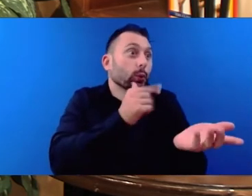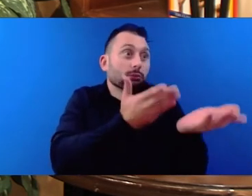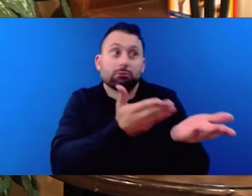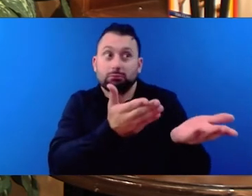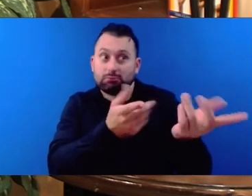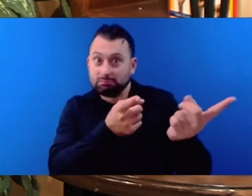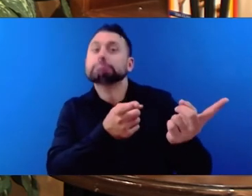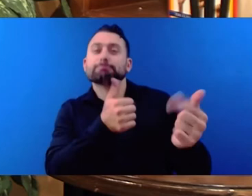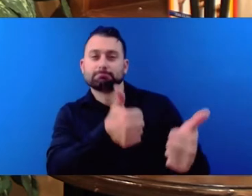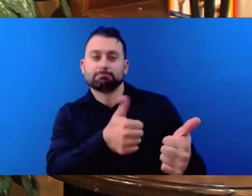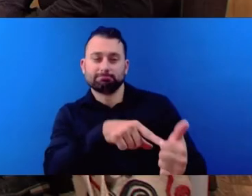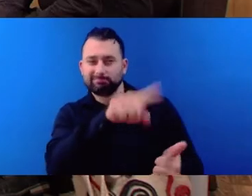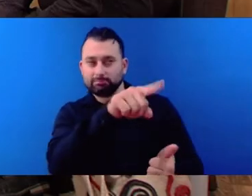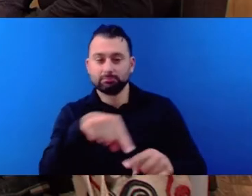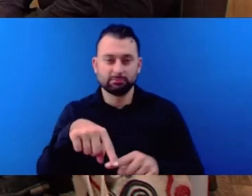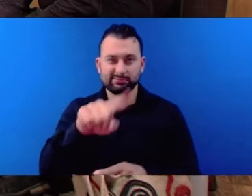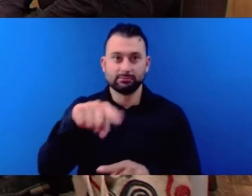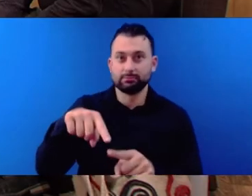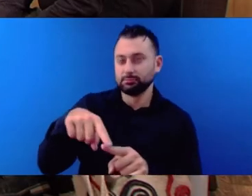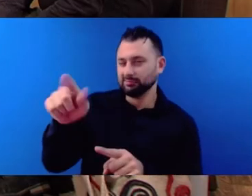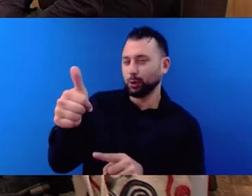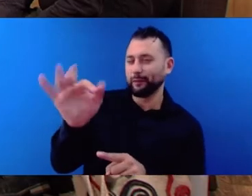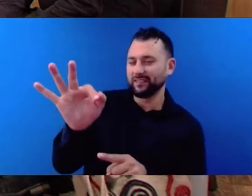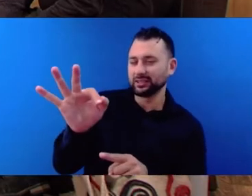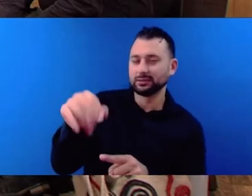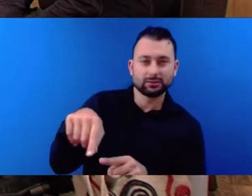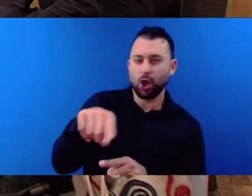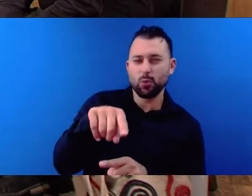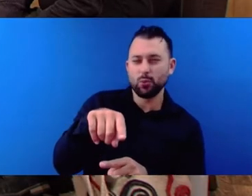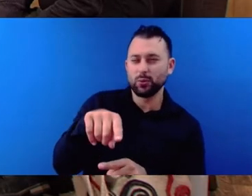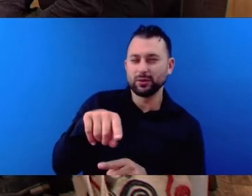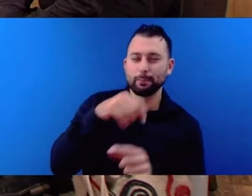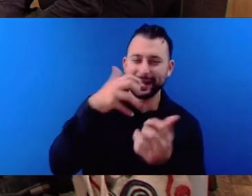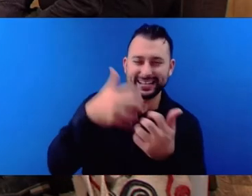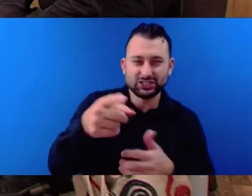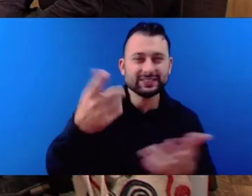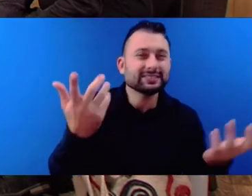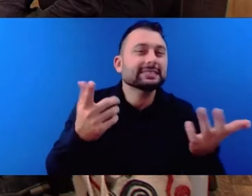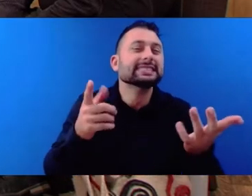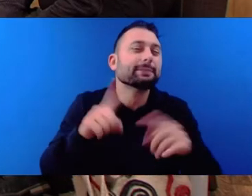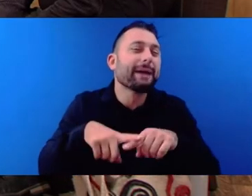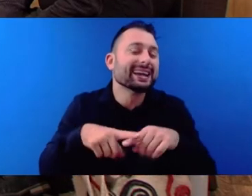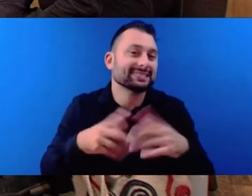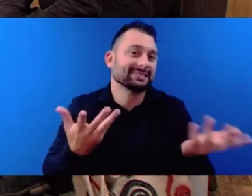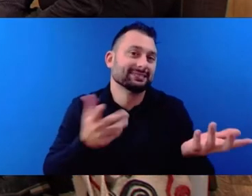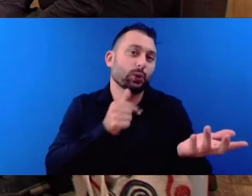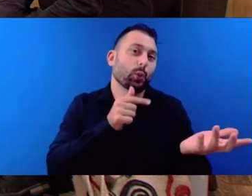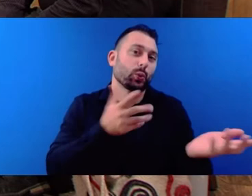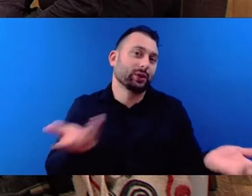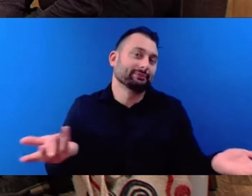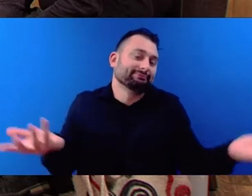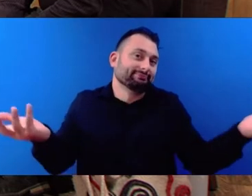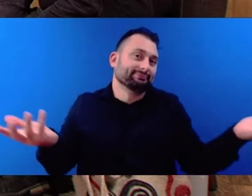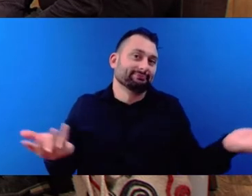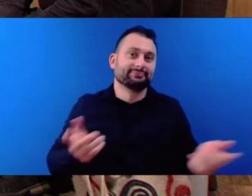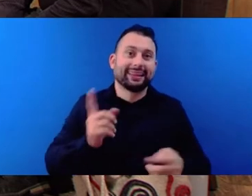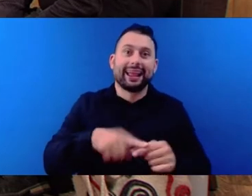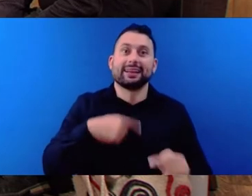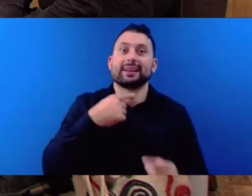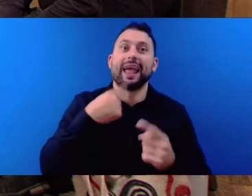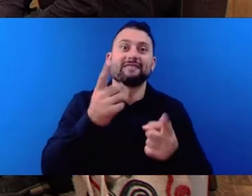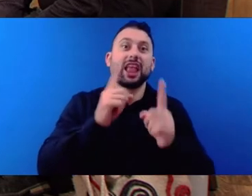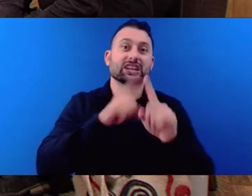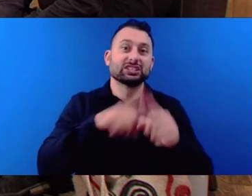they don't have insurance or their insurance doesn't cover enough of the cost. And unfortunately, it